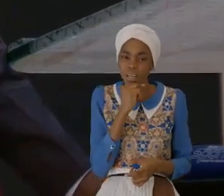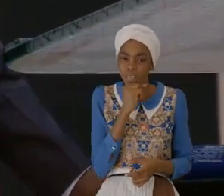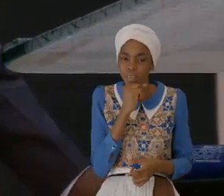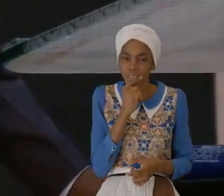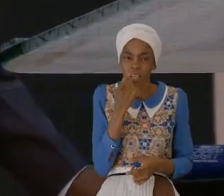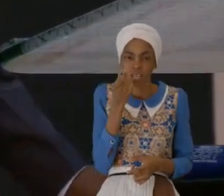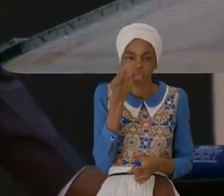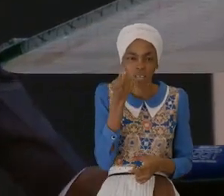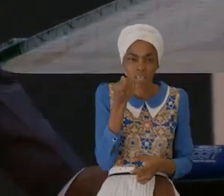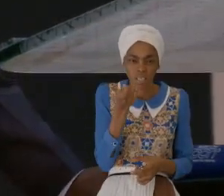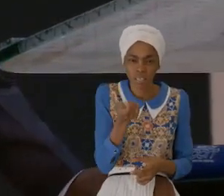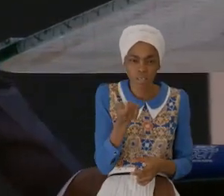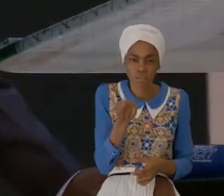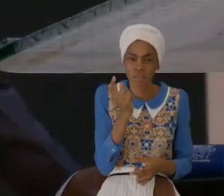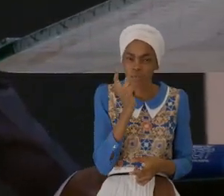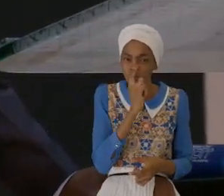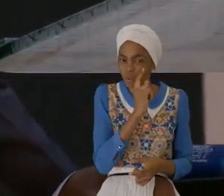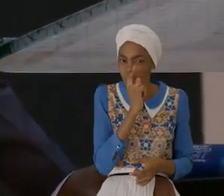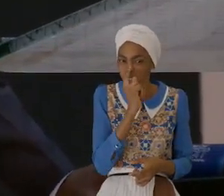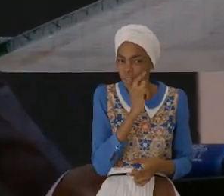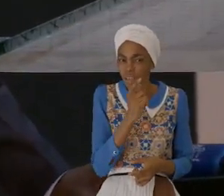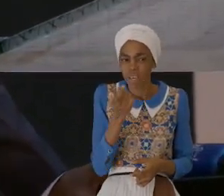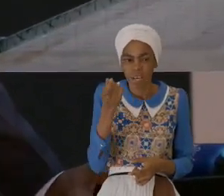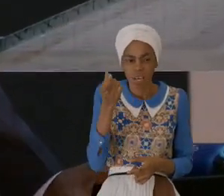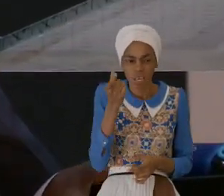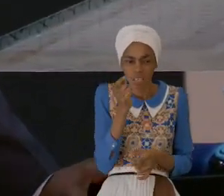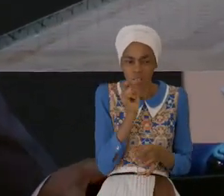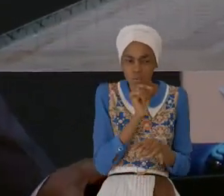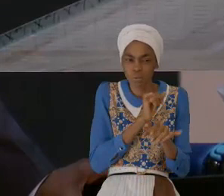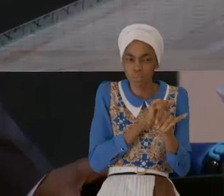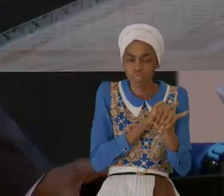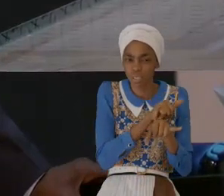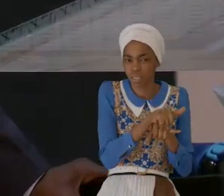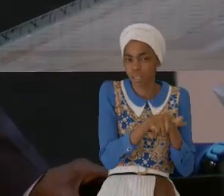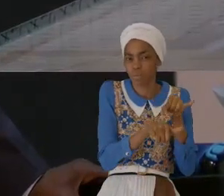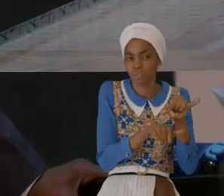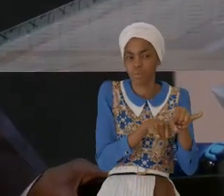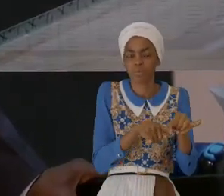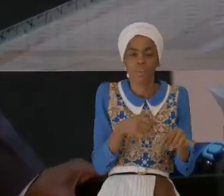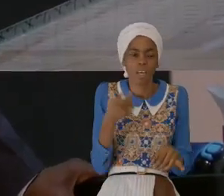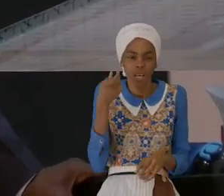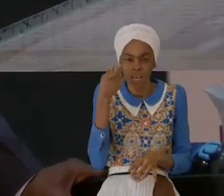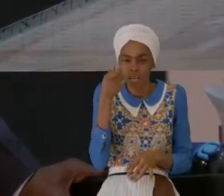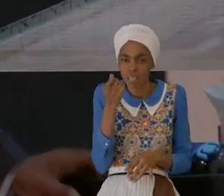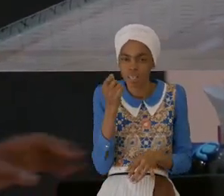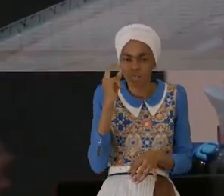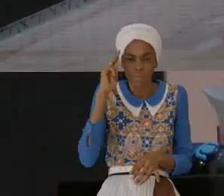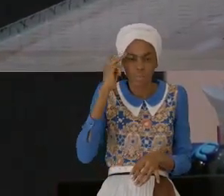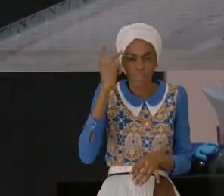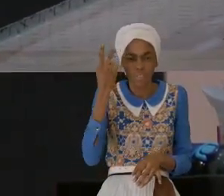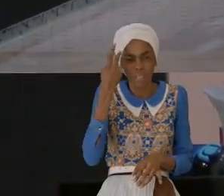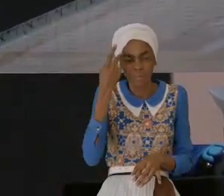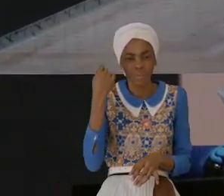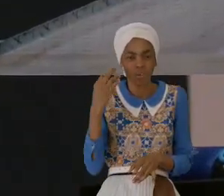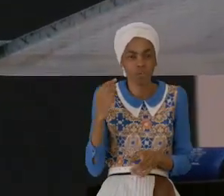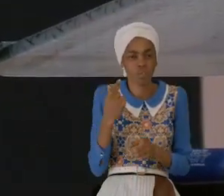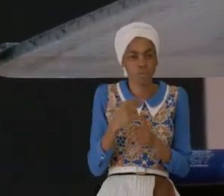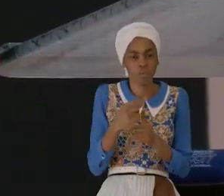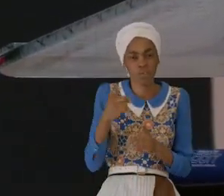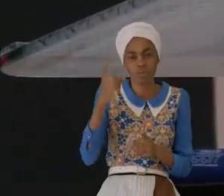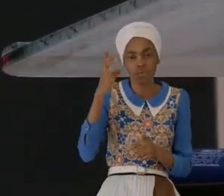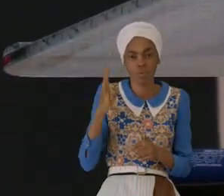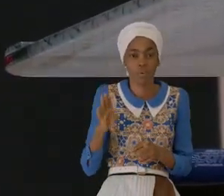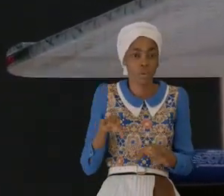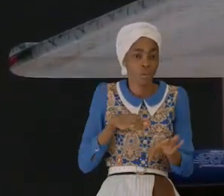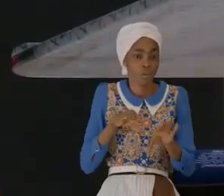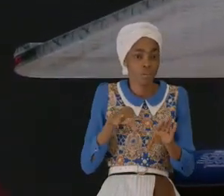little lie, a little deception, a little misinterpretation of the word. So does a